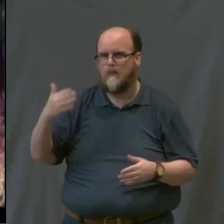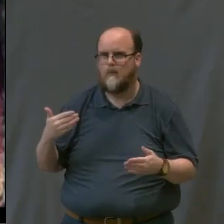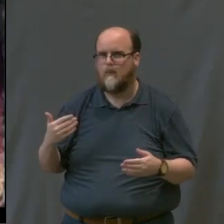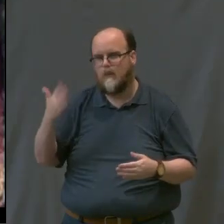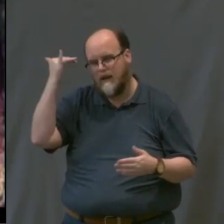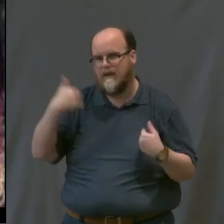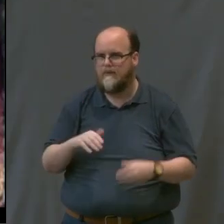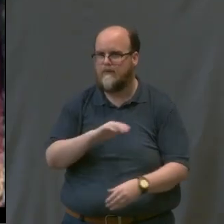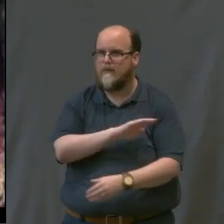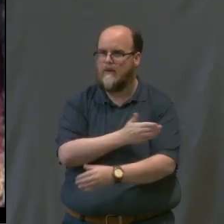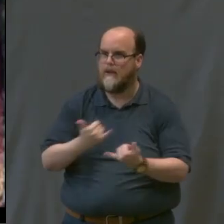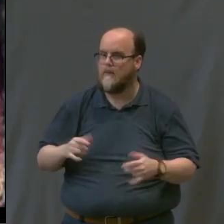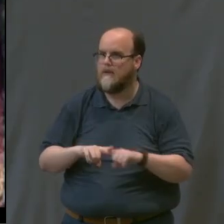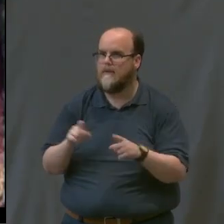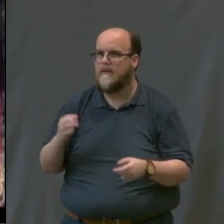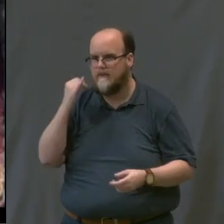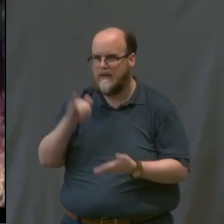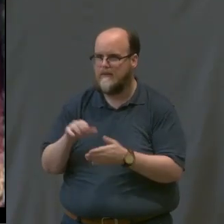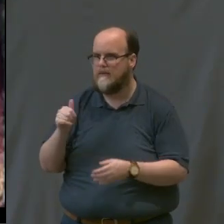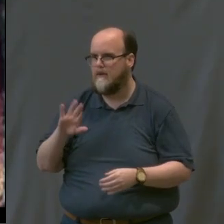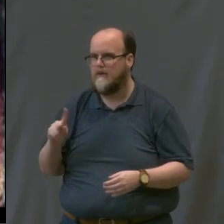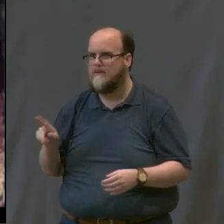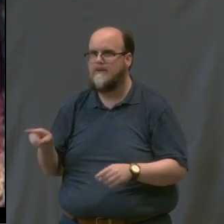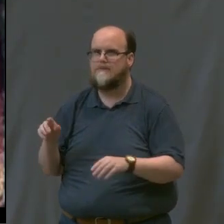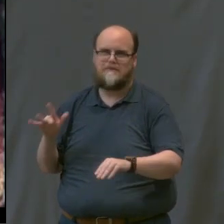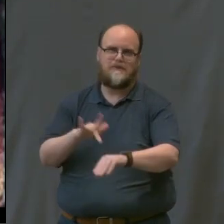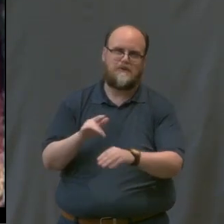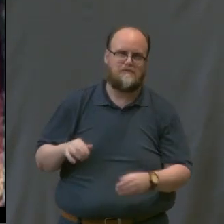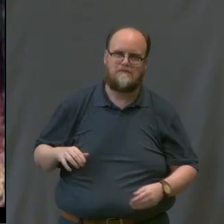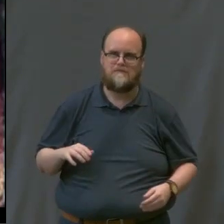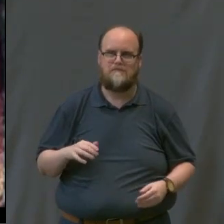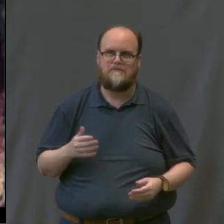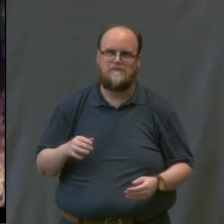power today. So if this is the Ark, you can just go up and pick it up if you want to, probably.